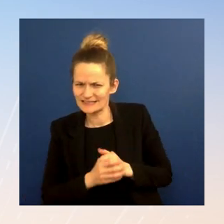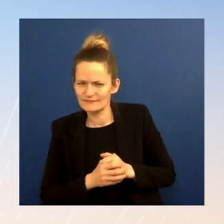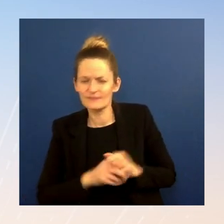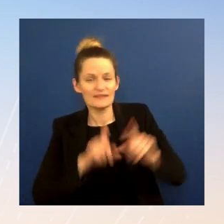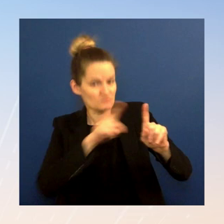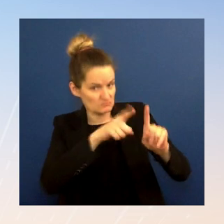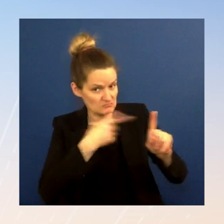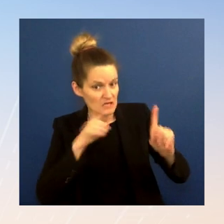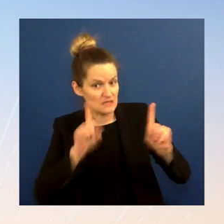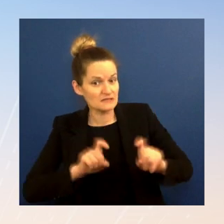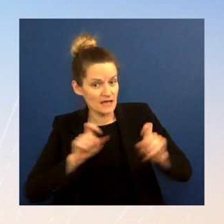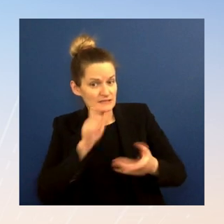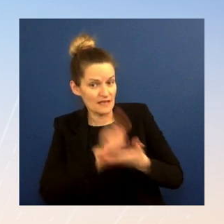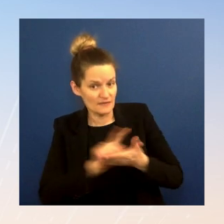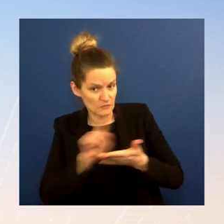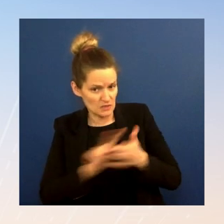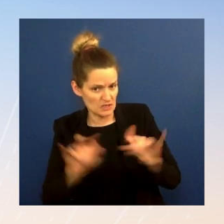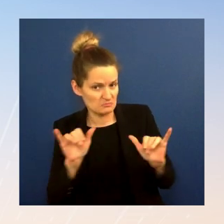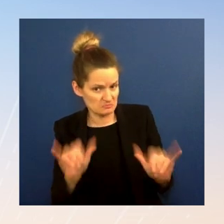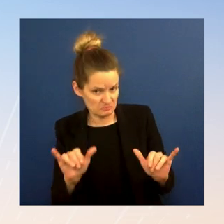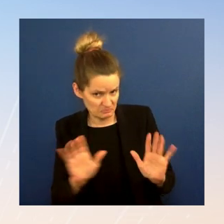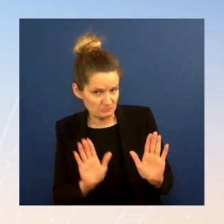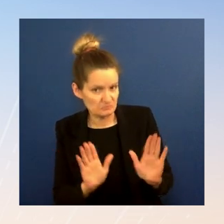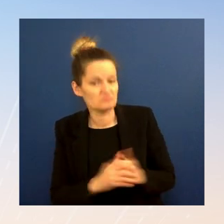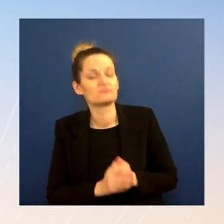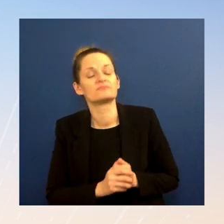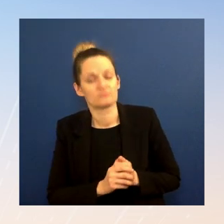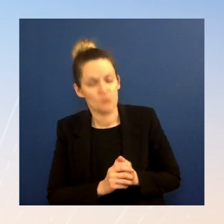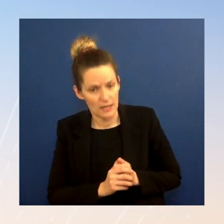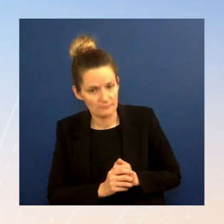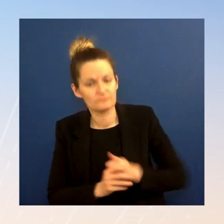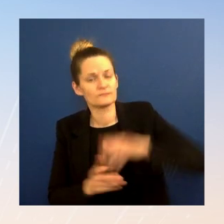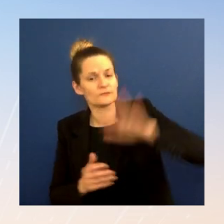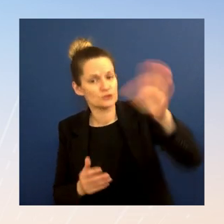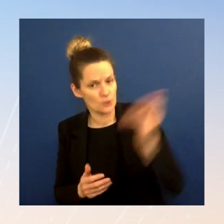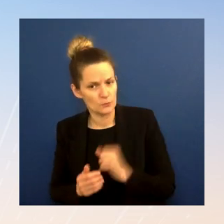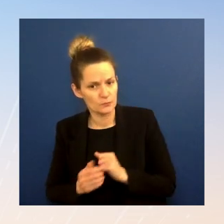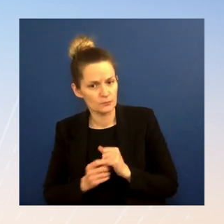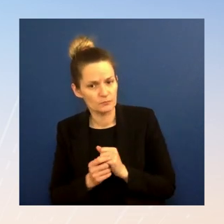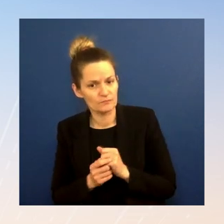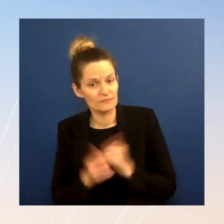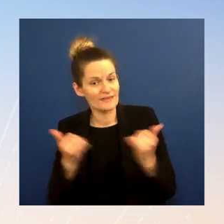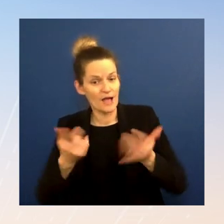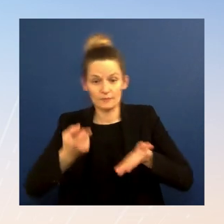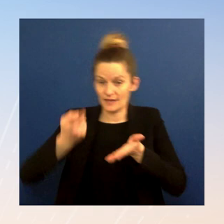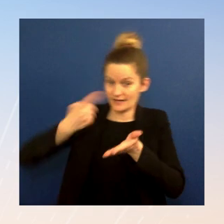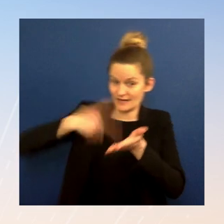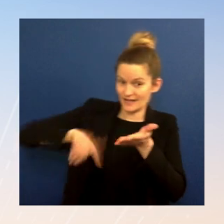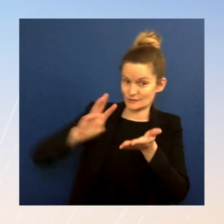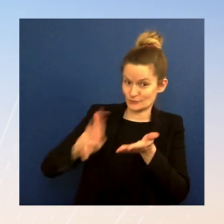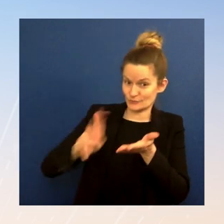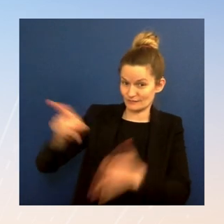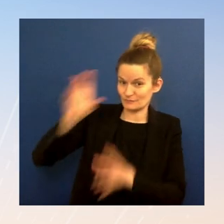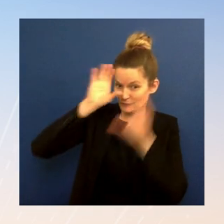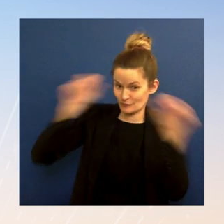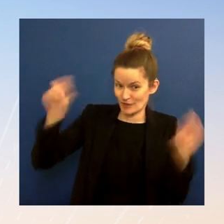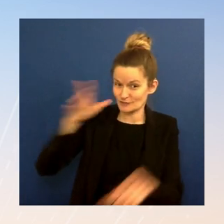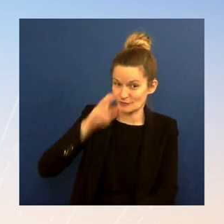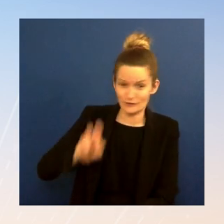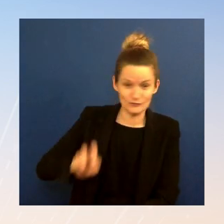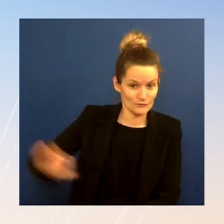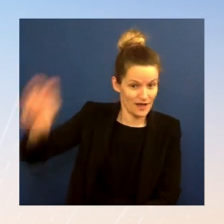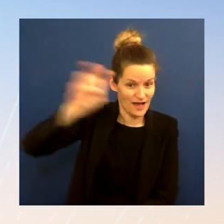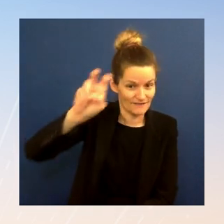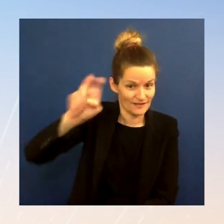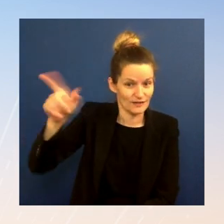As he looks particularly to a trip next week that is quite important to Brussels and maybe elsewhere in Europe, is there anything else that he's